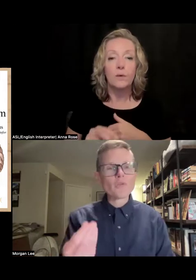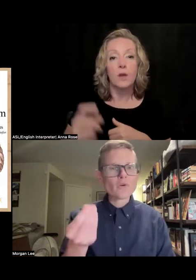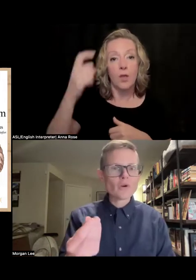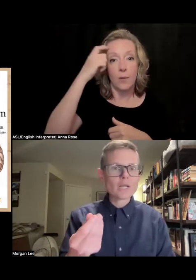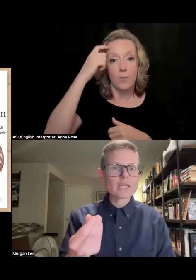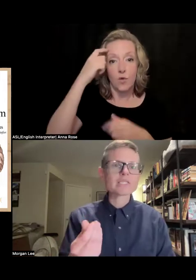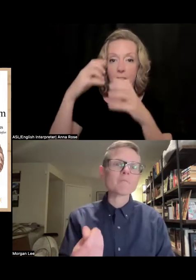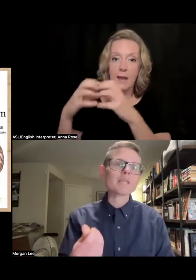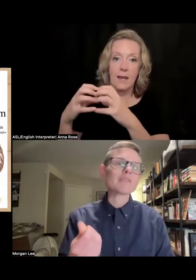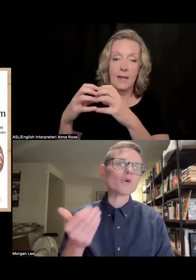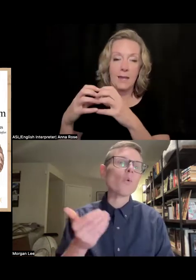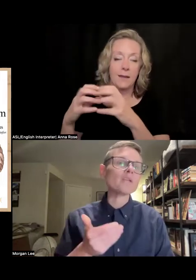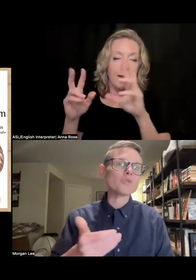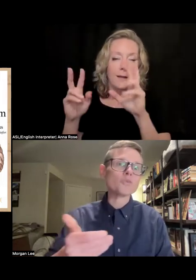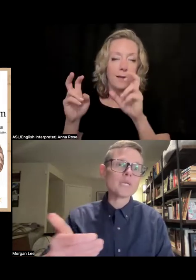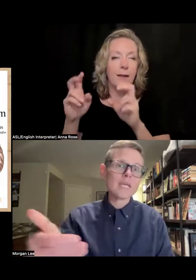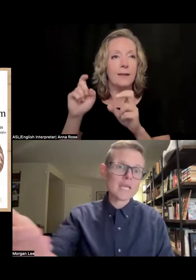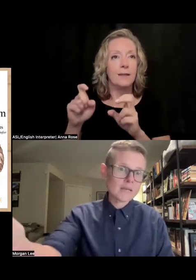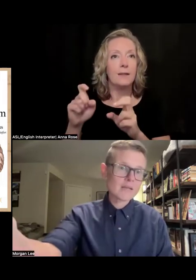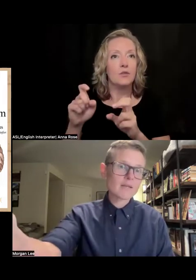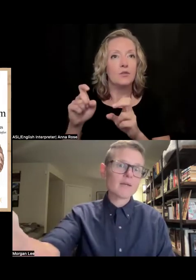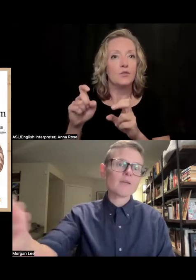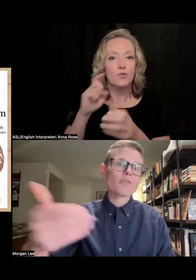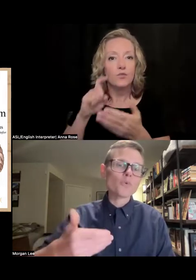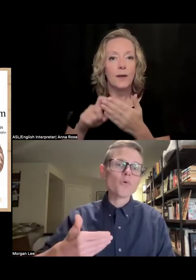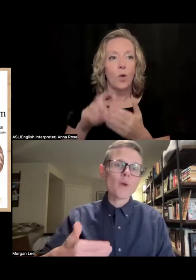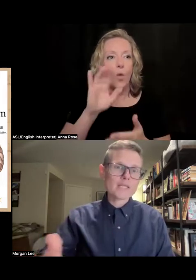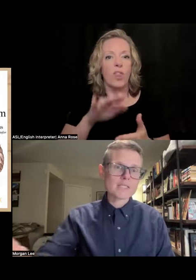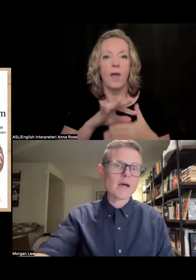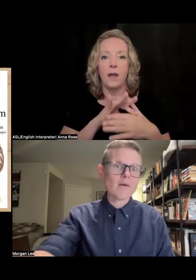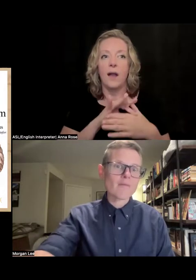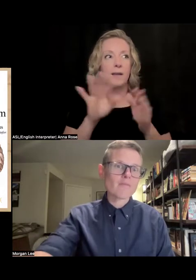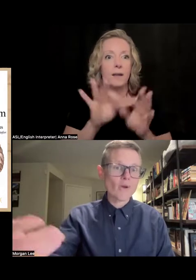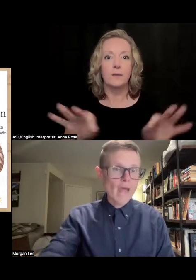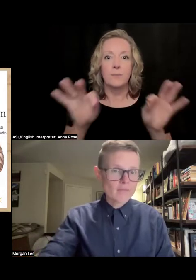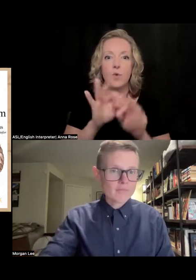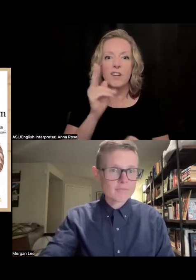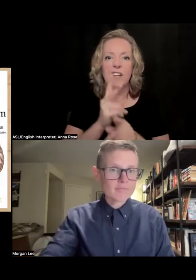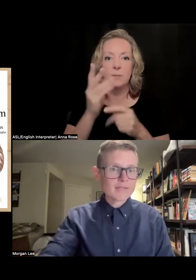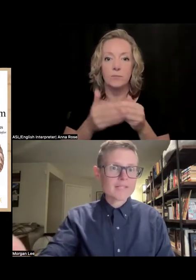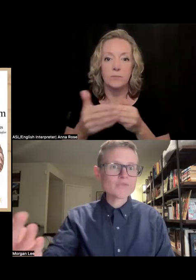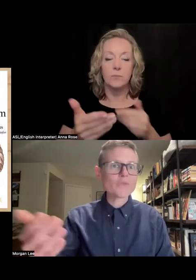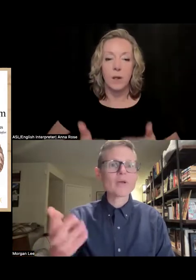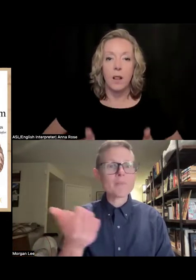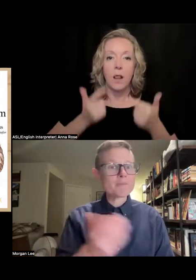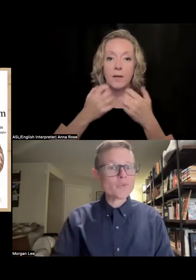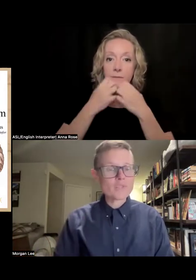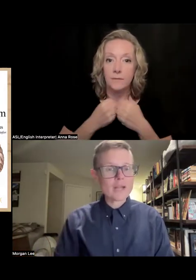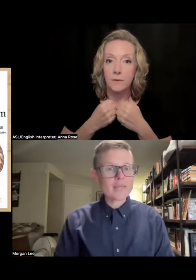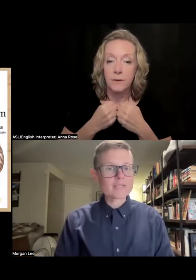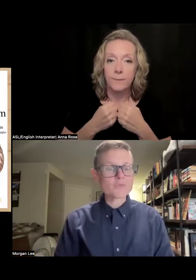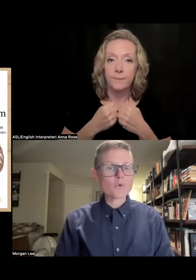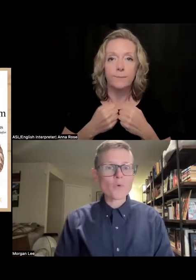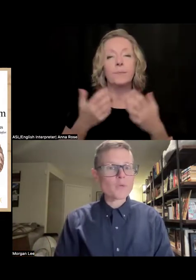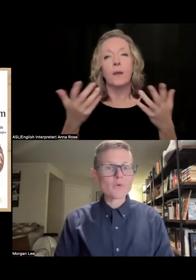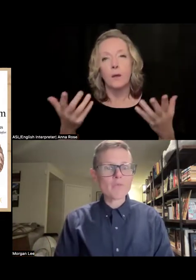that what they're learning is something that they're going to need through the rest of their life. These are, I'm sure there's a lot of